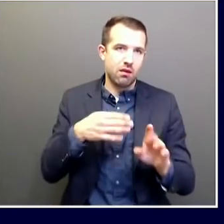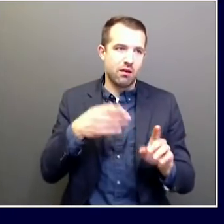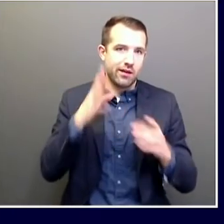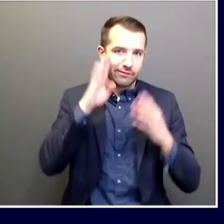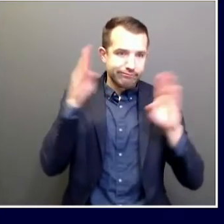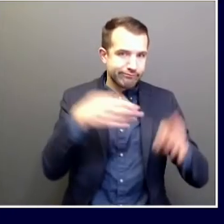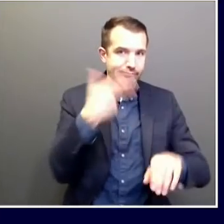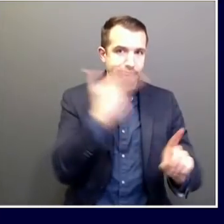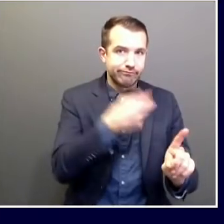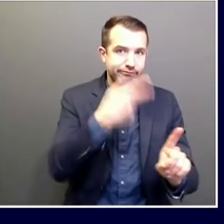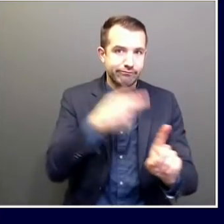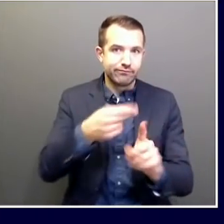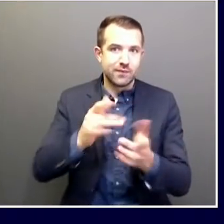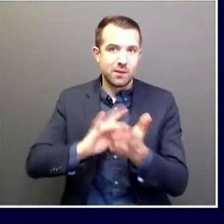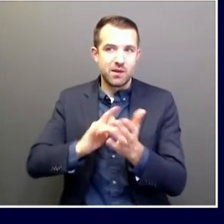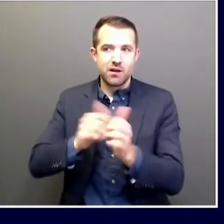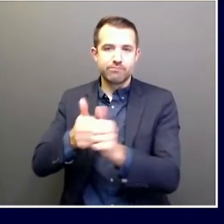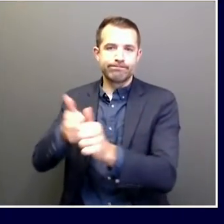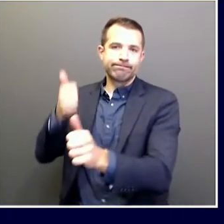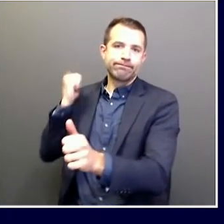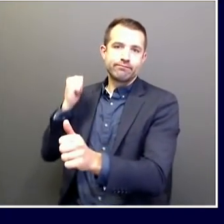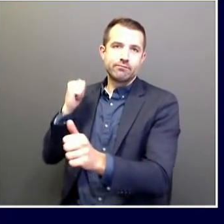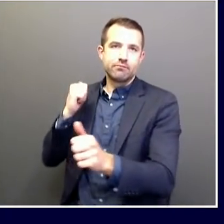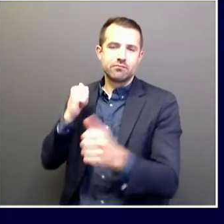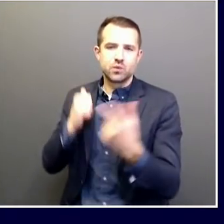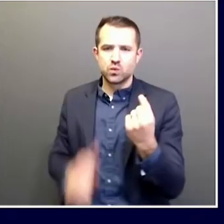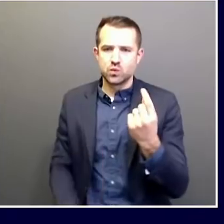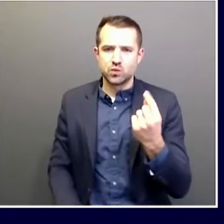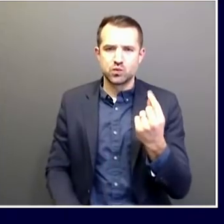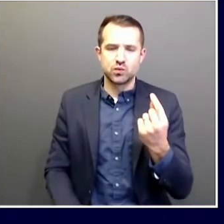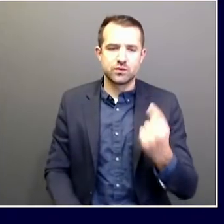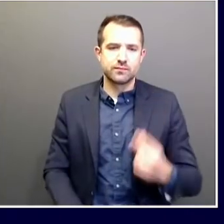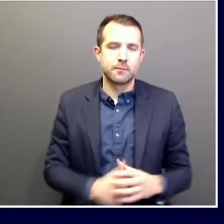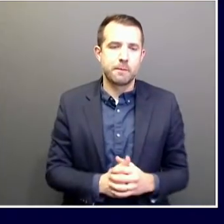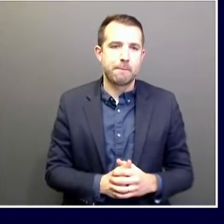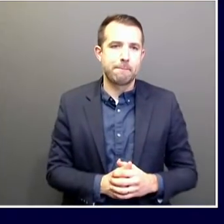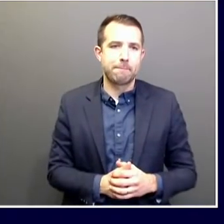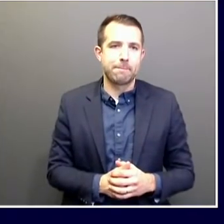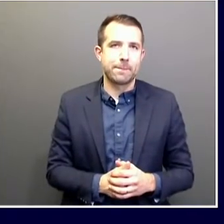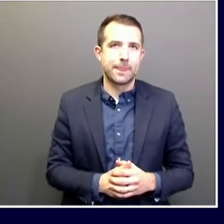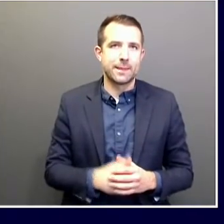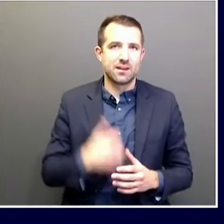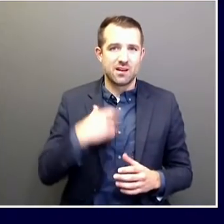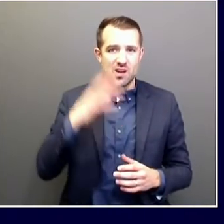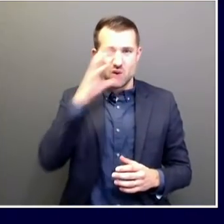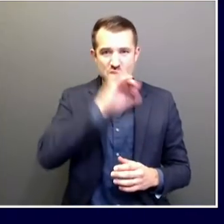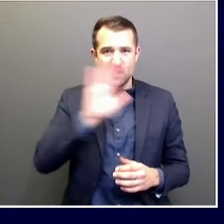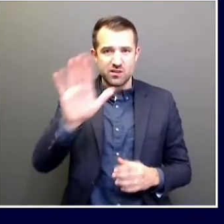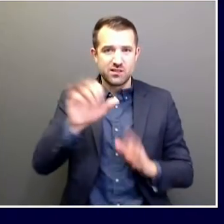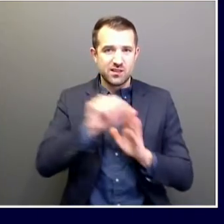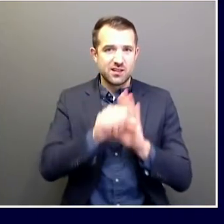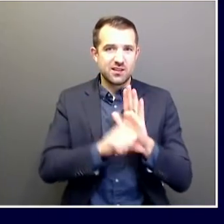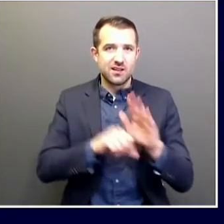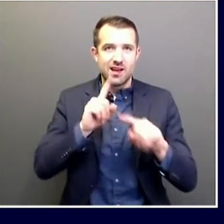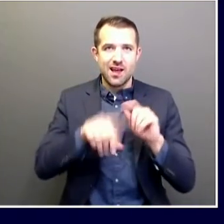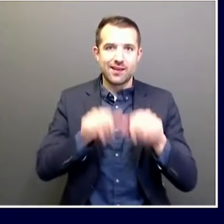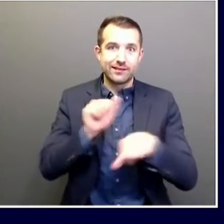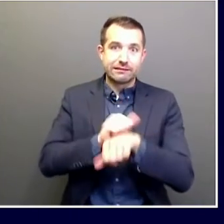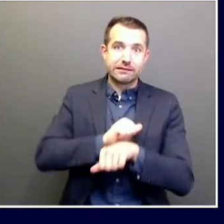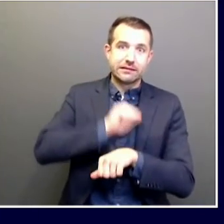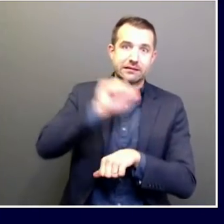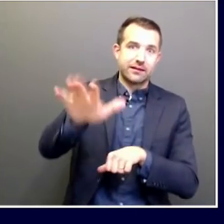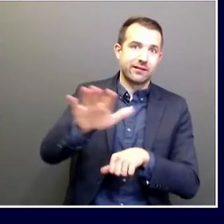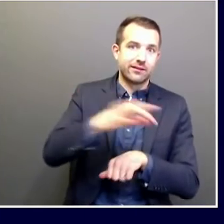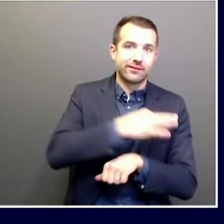can do, probably not within a private facility? I'm assuming you can't send helpers in there to assist with that, but is anything